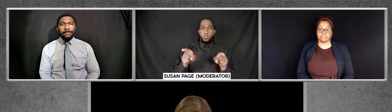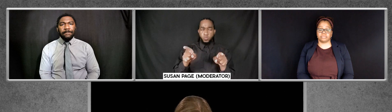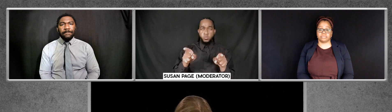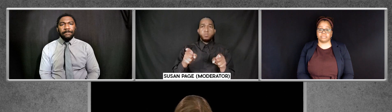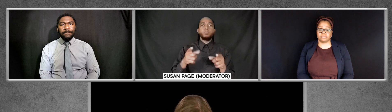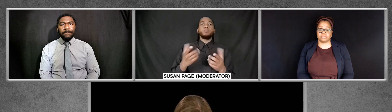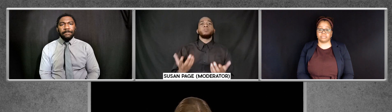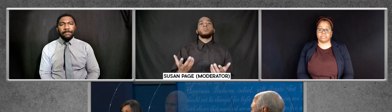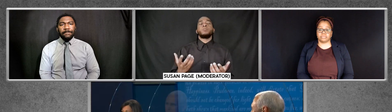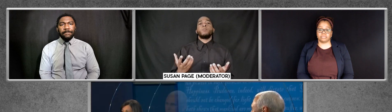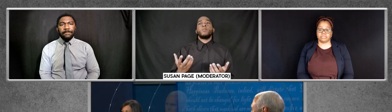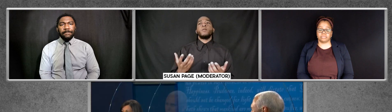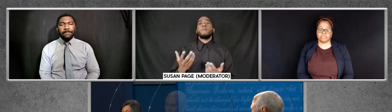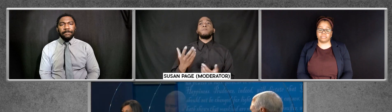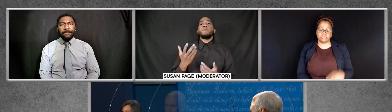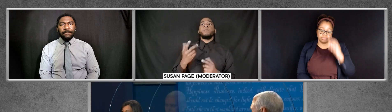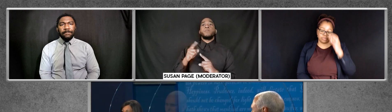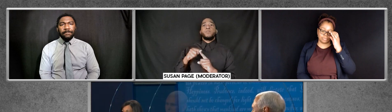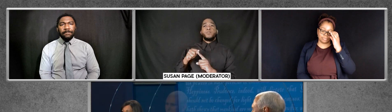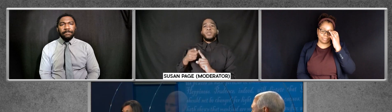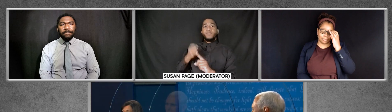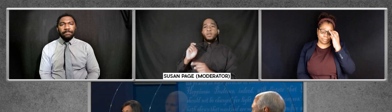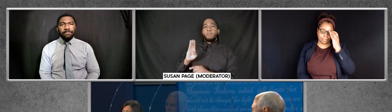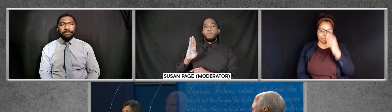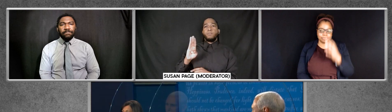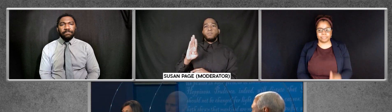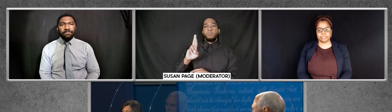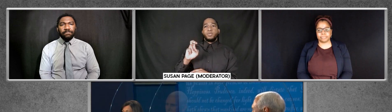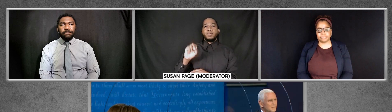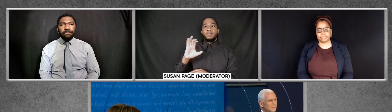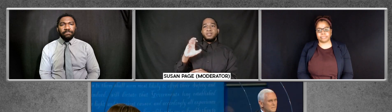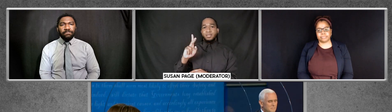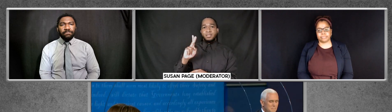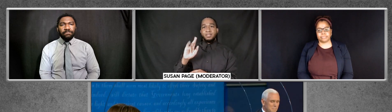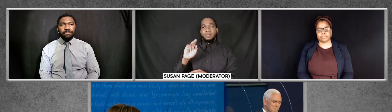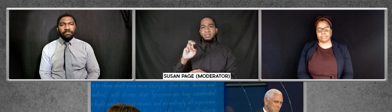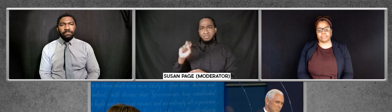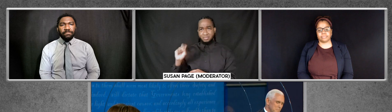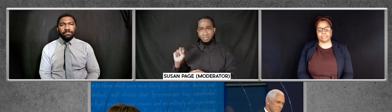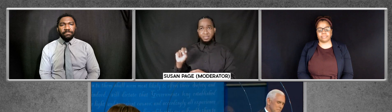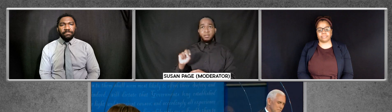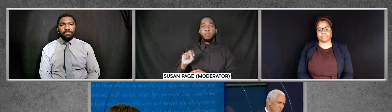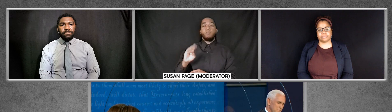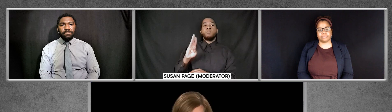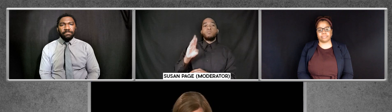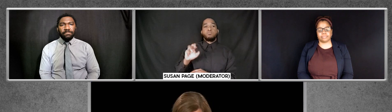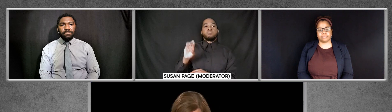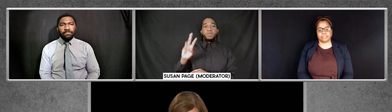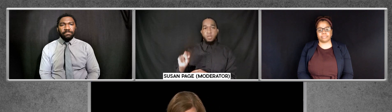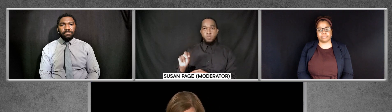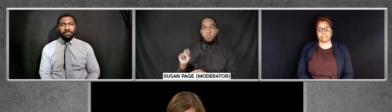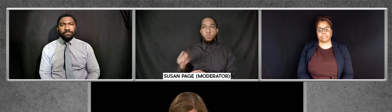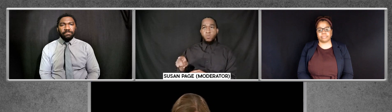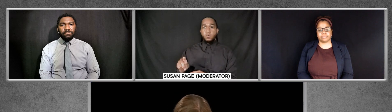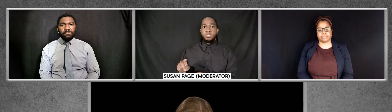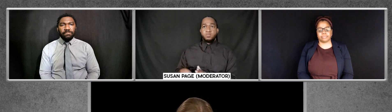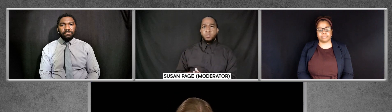by Brecklin Brown. She's an 8th grader at Springville Junior High in Springville, Utah. And here's what she wrote,